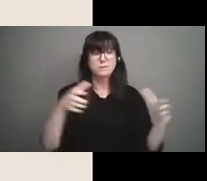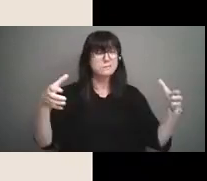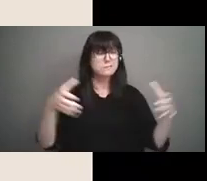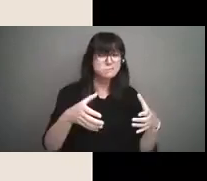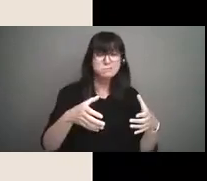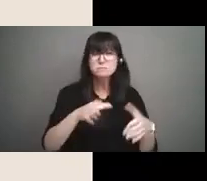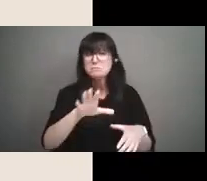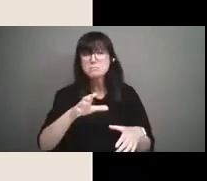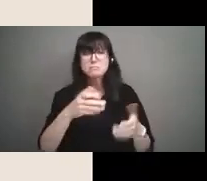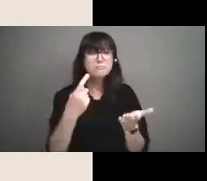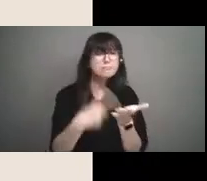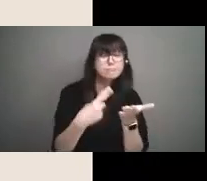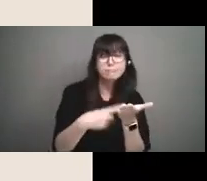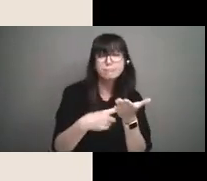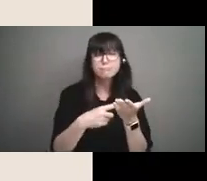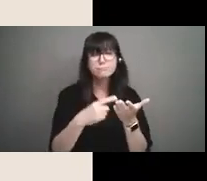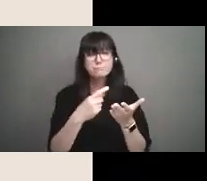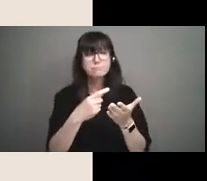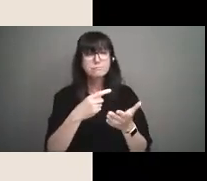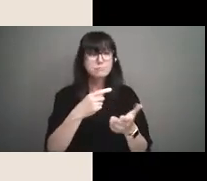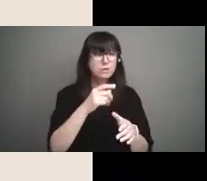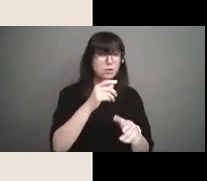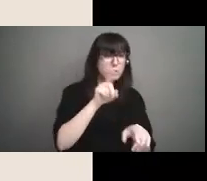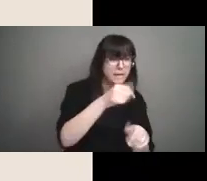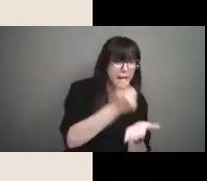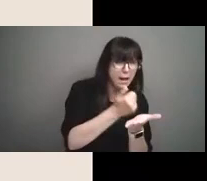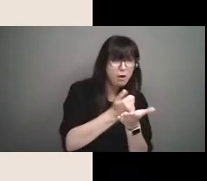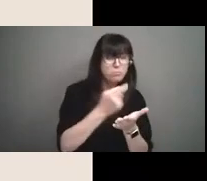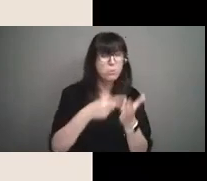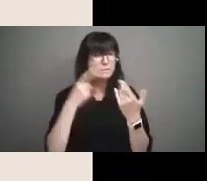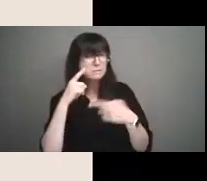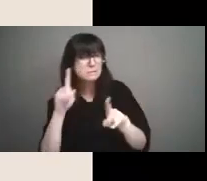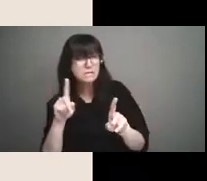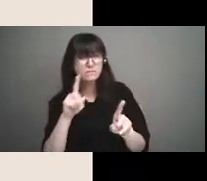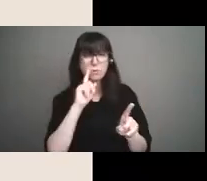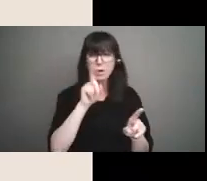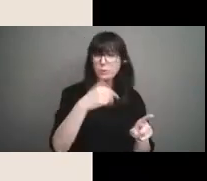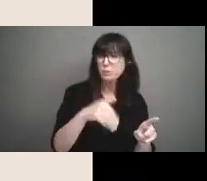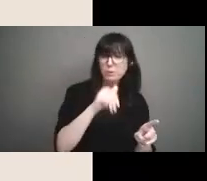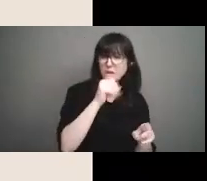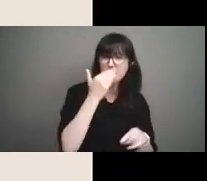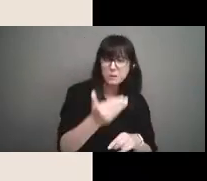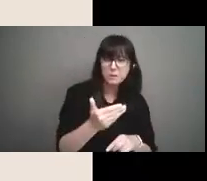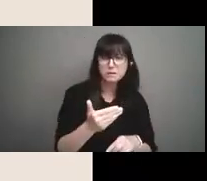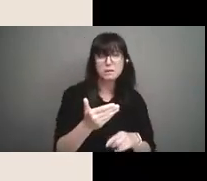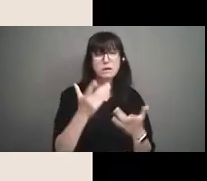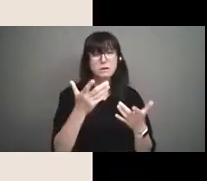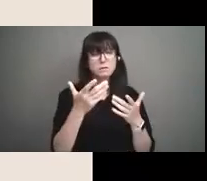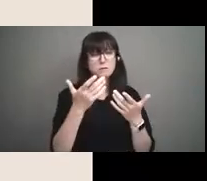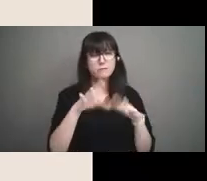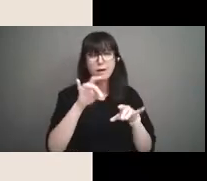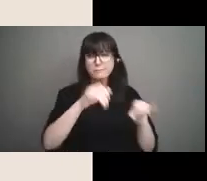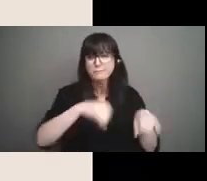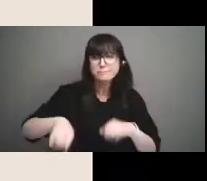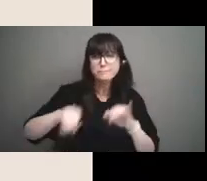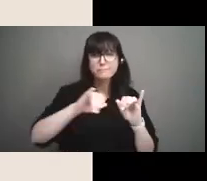aging in a rural community, what's working for them, what's not, what they need help with if there's something. They're looking for commonalities and